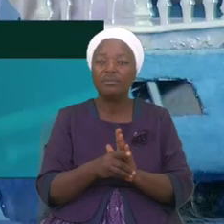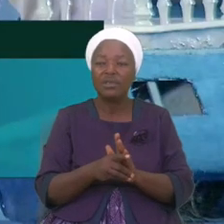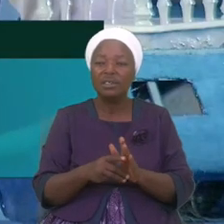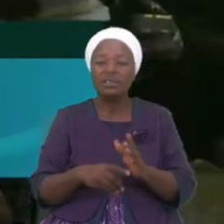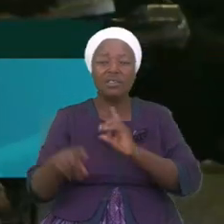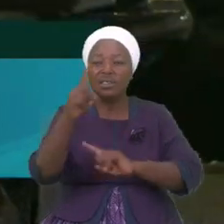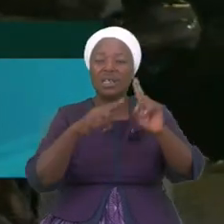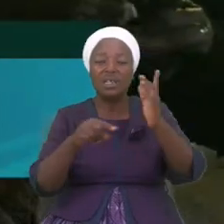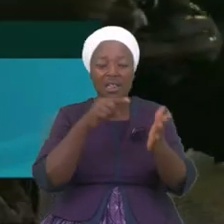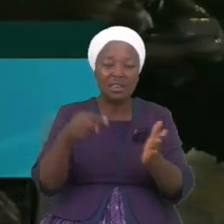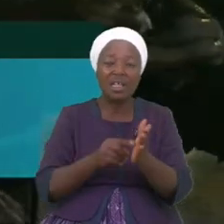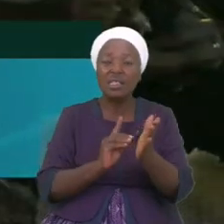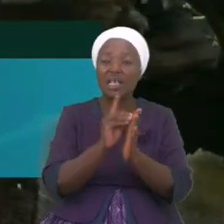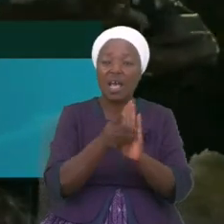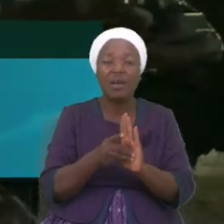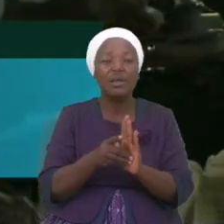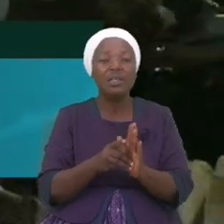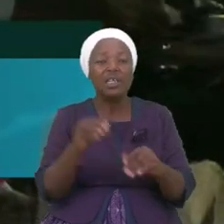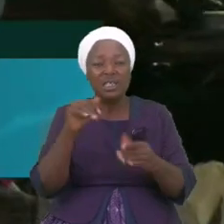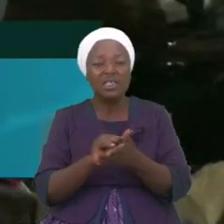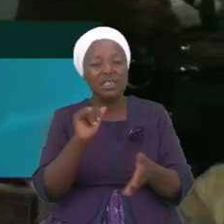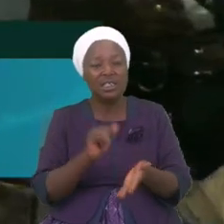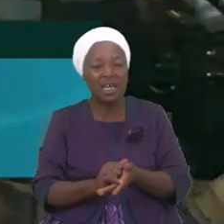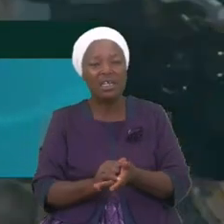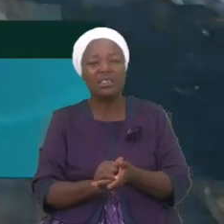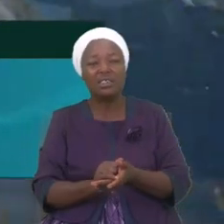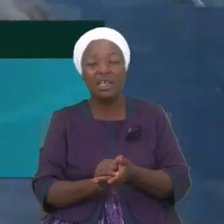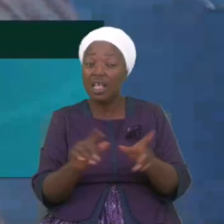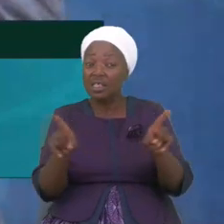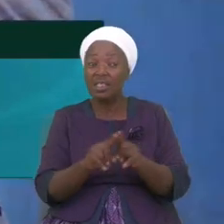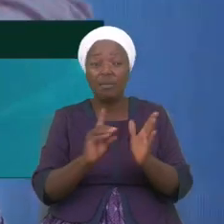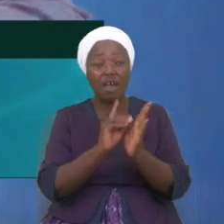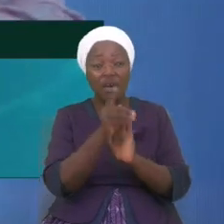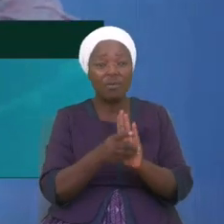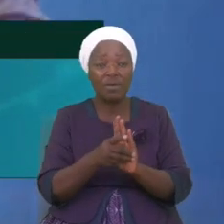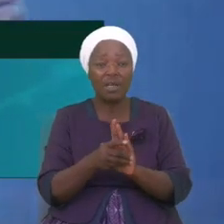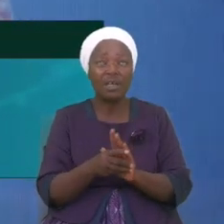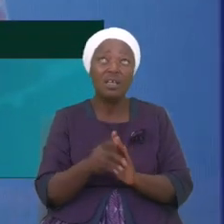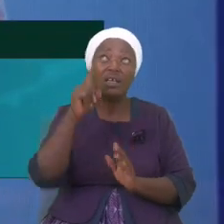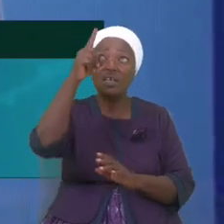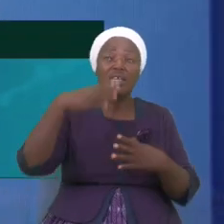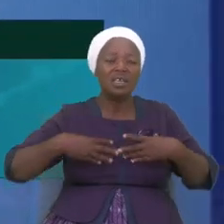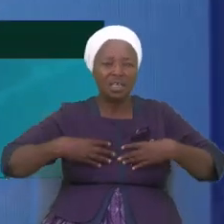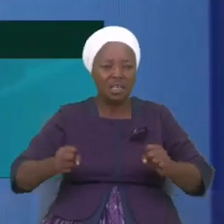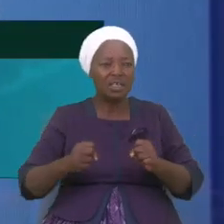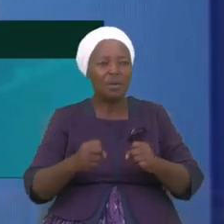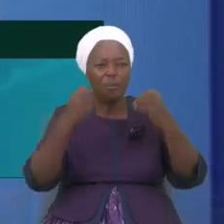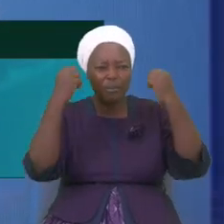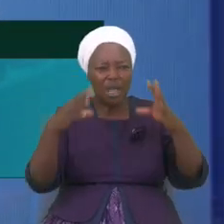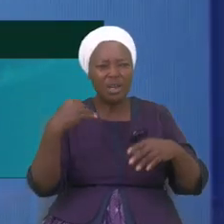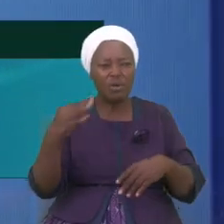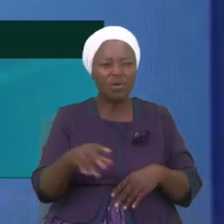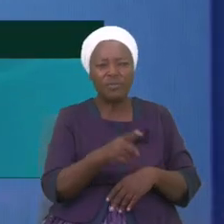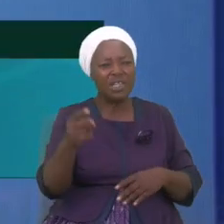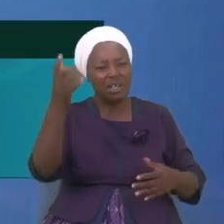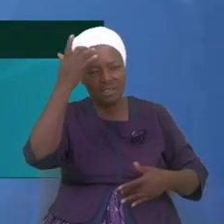hour. In that same hour, he cured many of their infirmities and